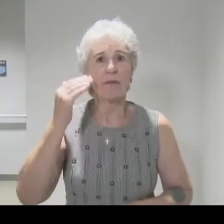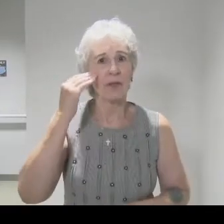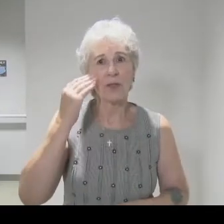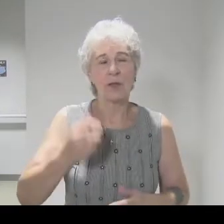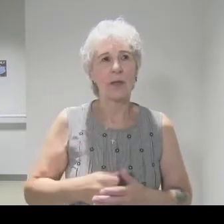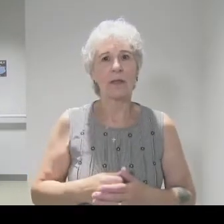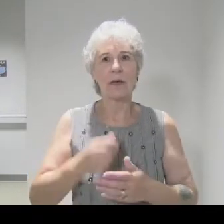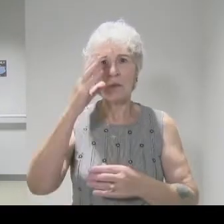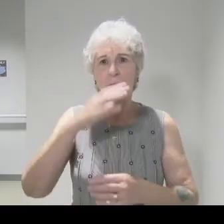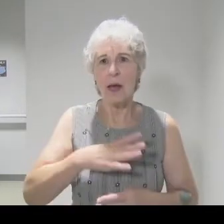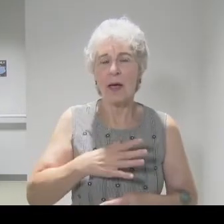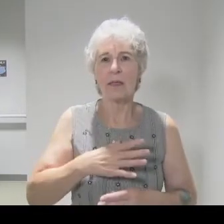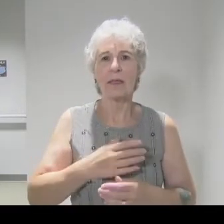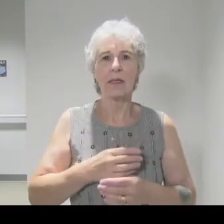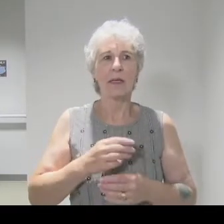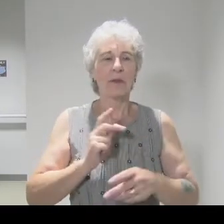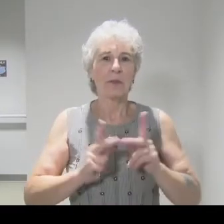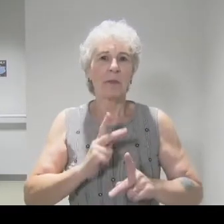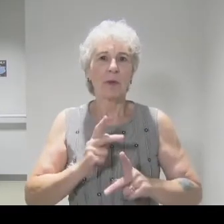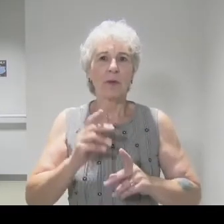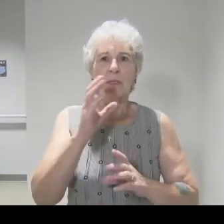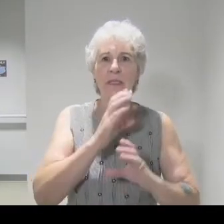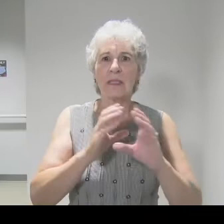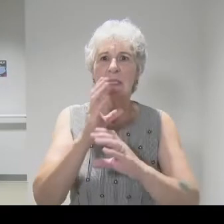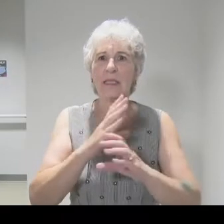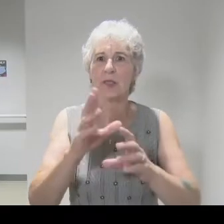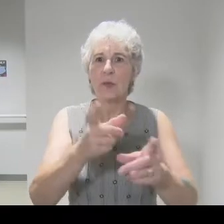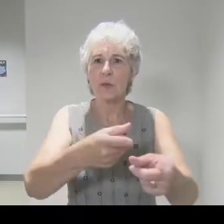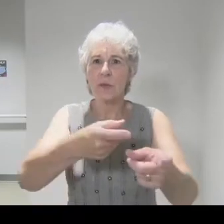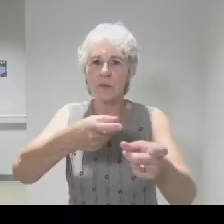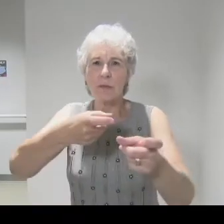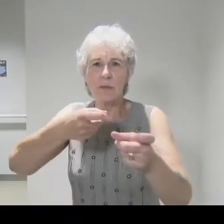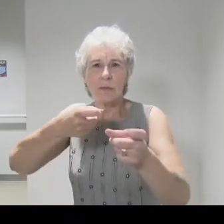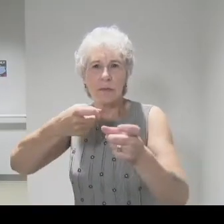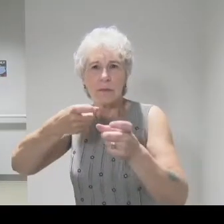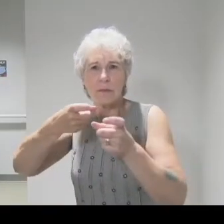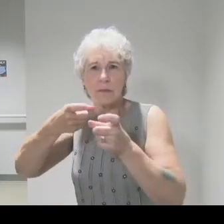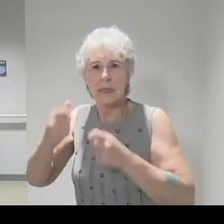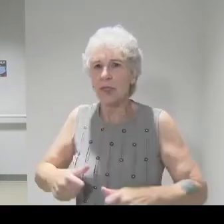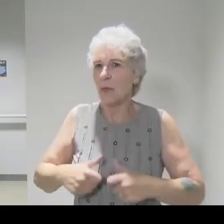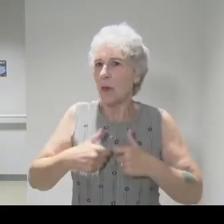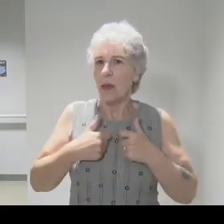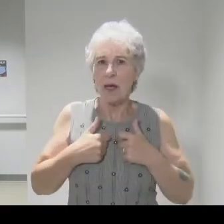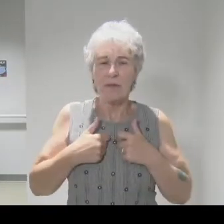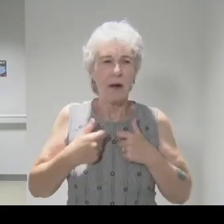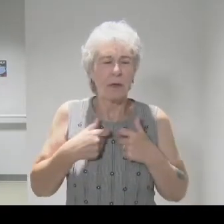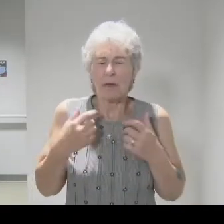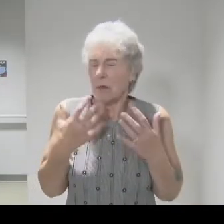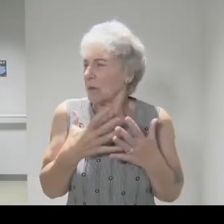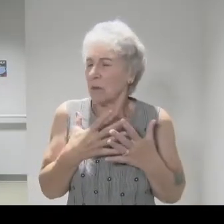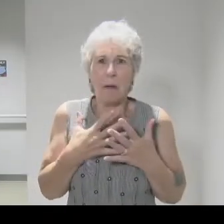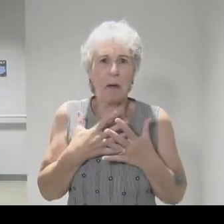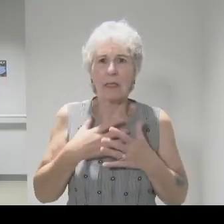where men and people would seek to draw her in to a lifestyle that we would shudder to even